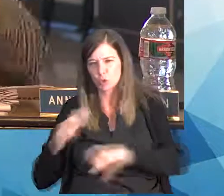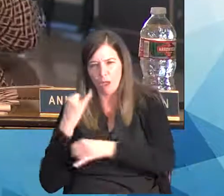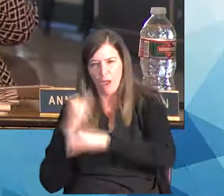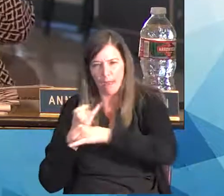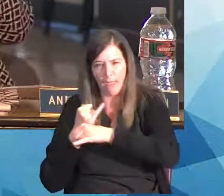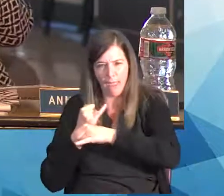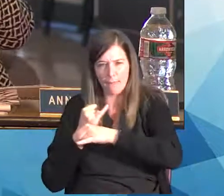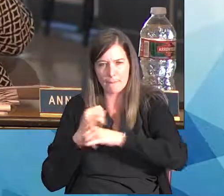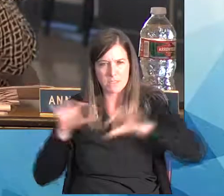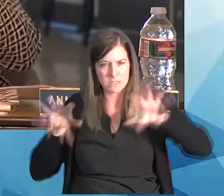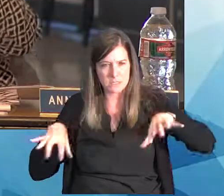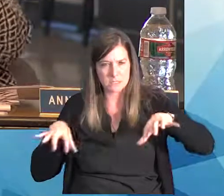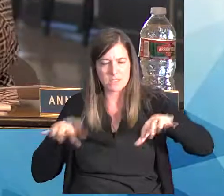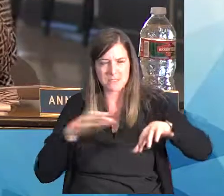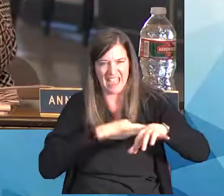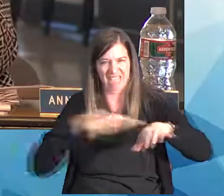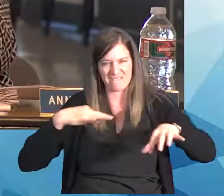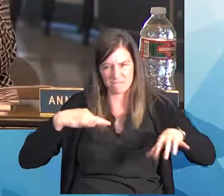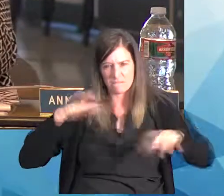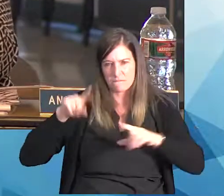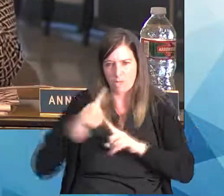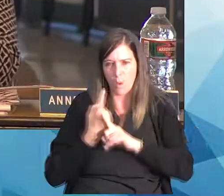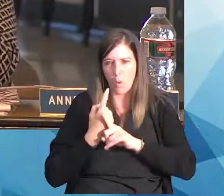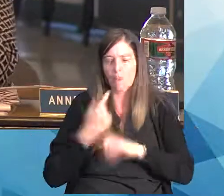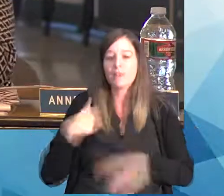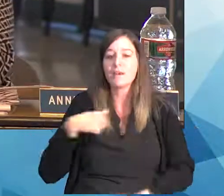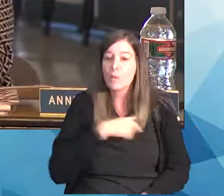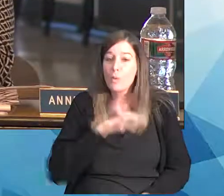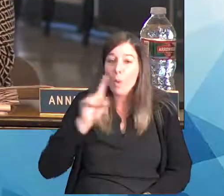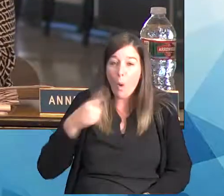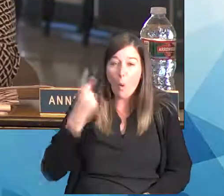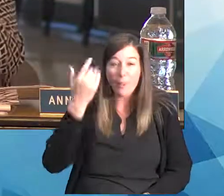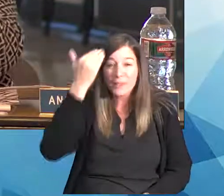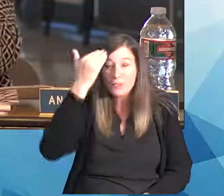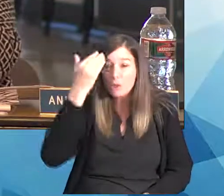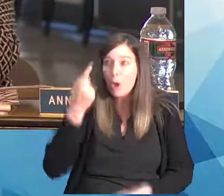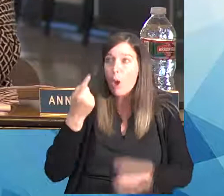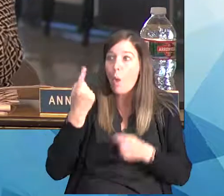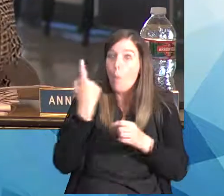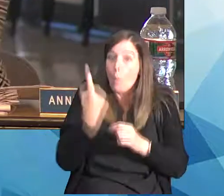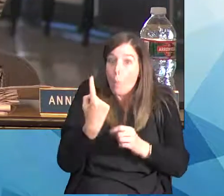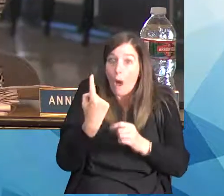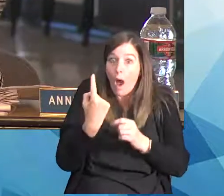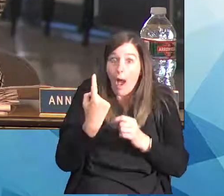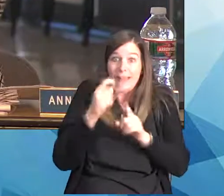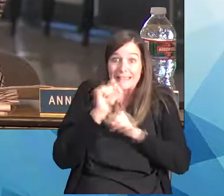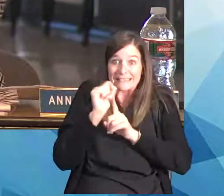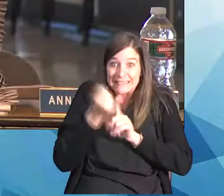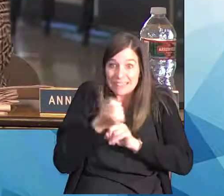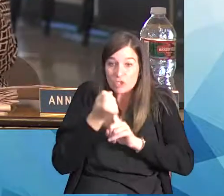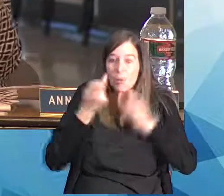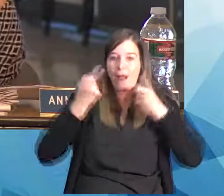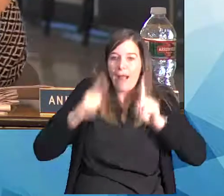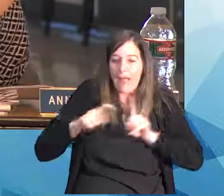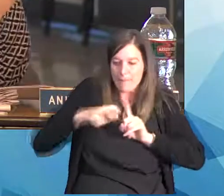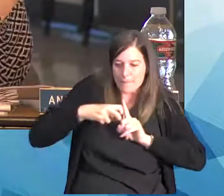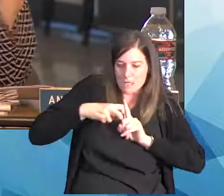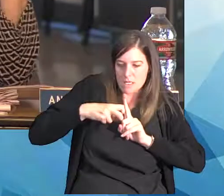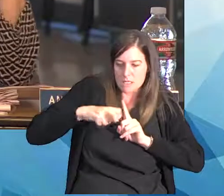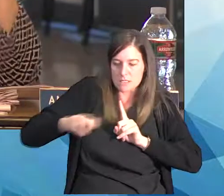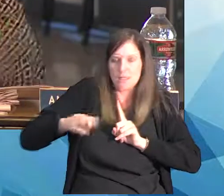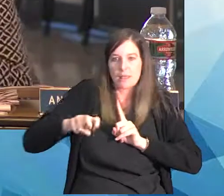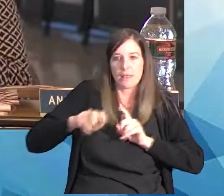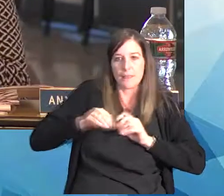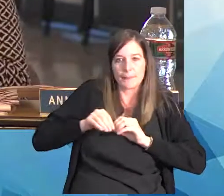of one on-campus transmission of the virus, one. So we've been